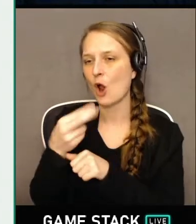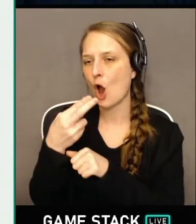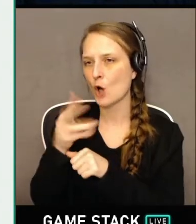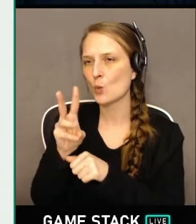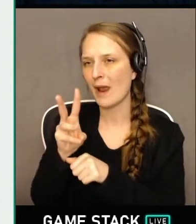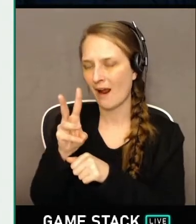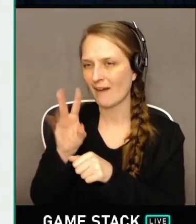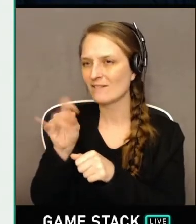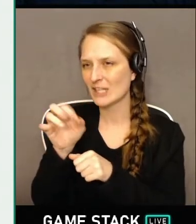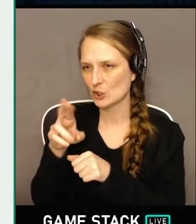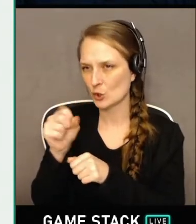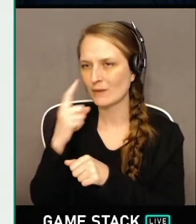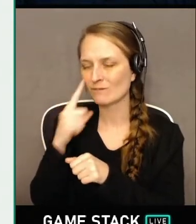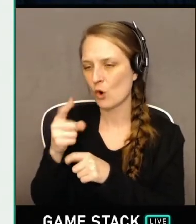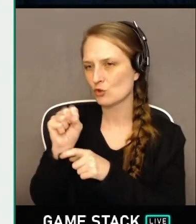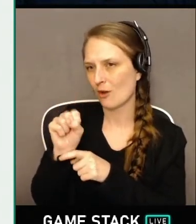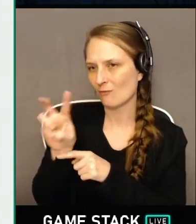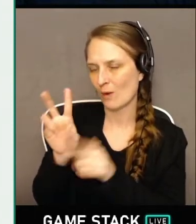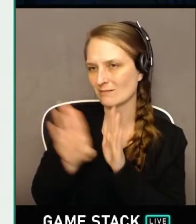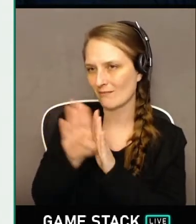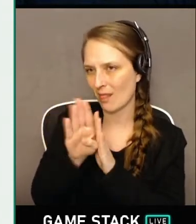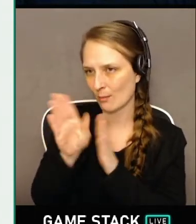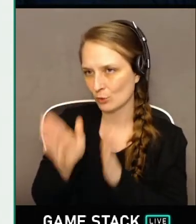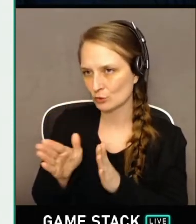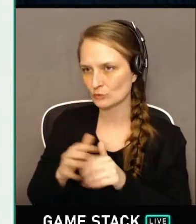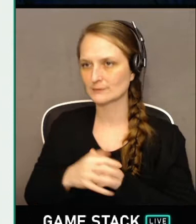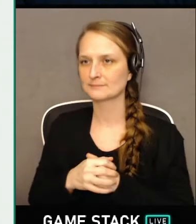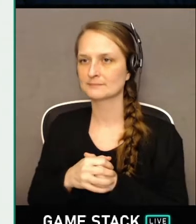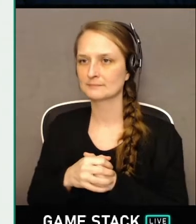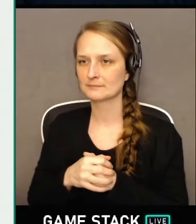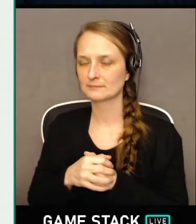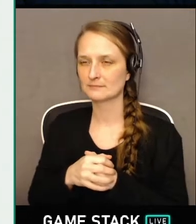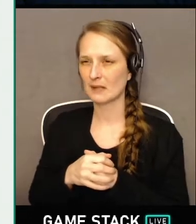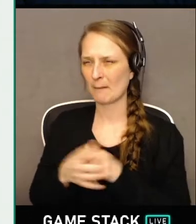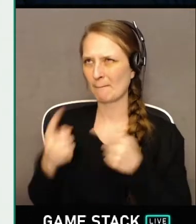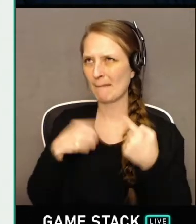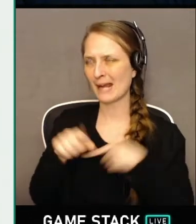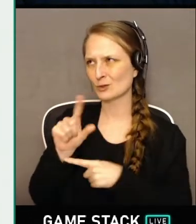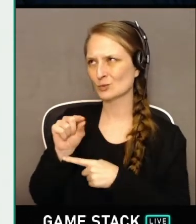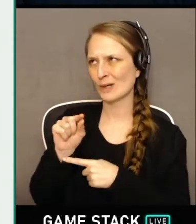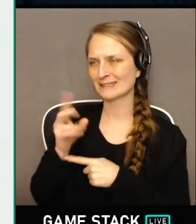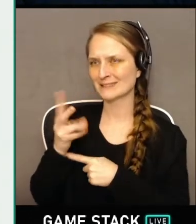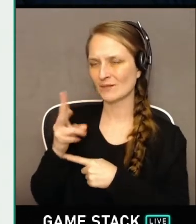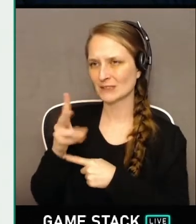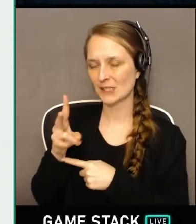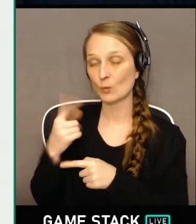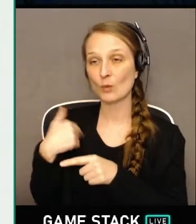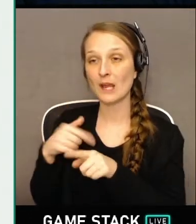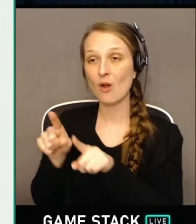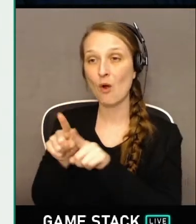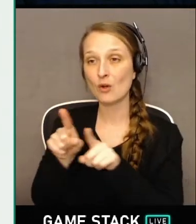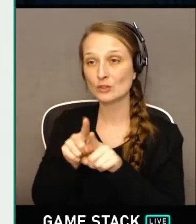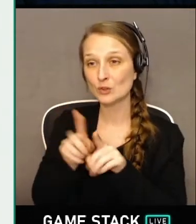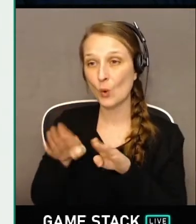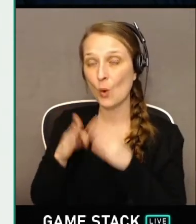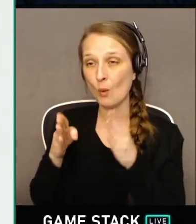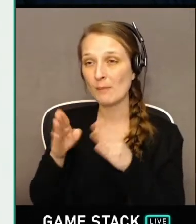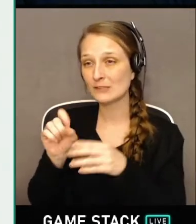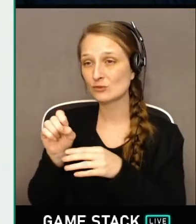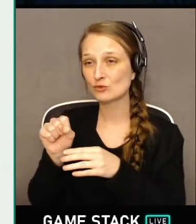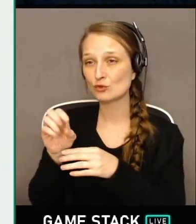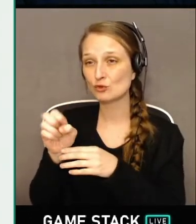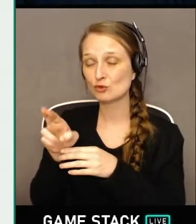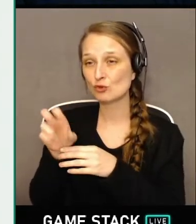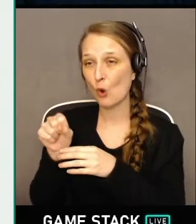for software developers. Back in 2017, we also open-sourced the new DirectX shader